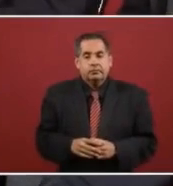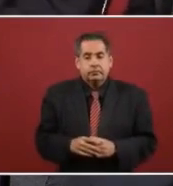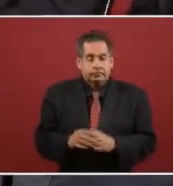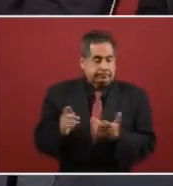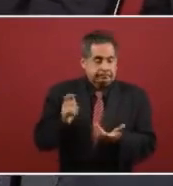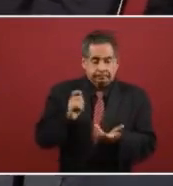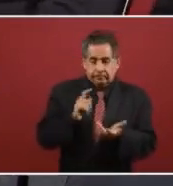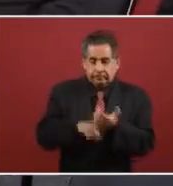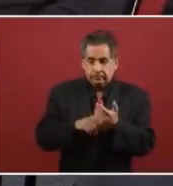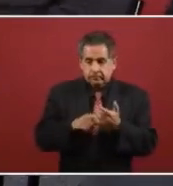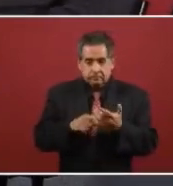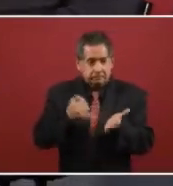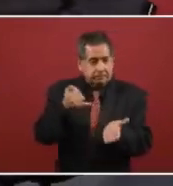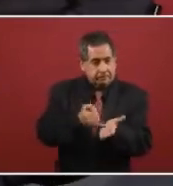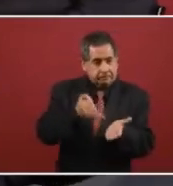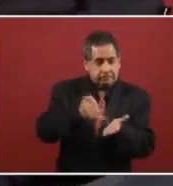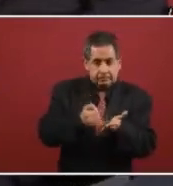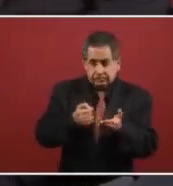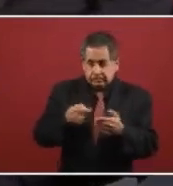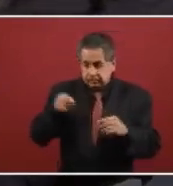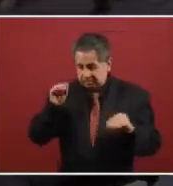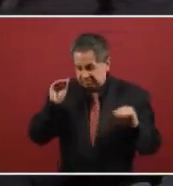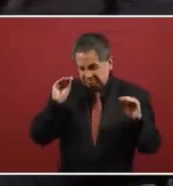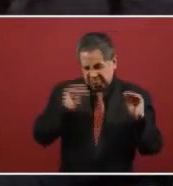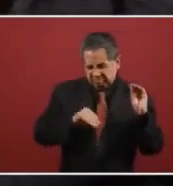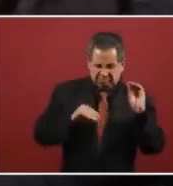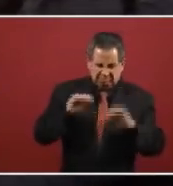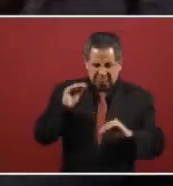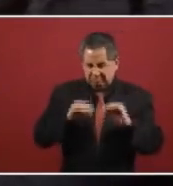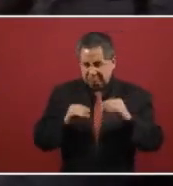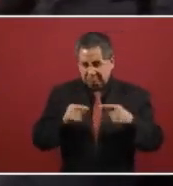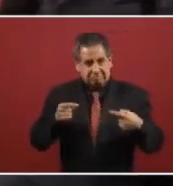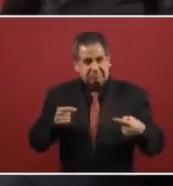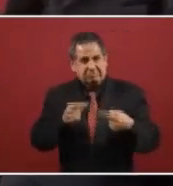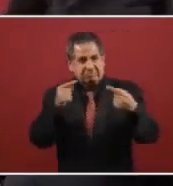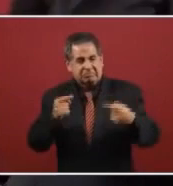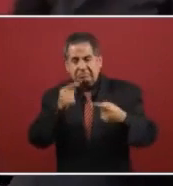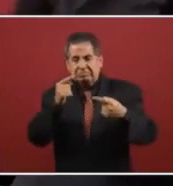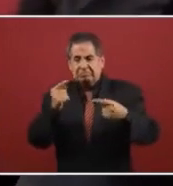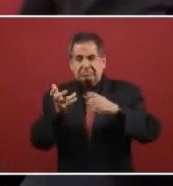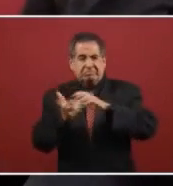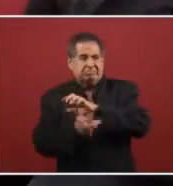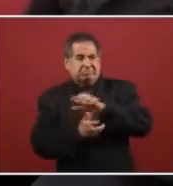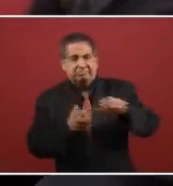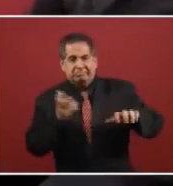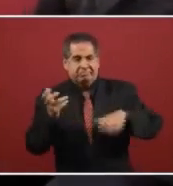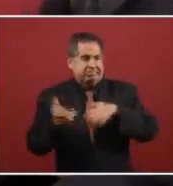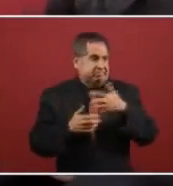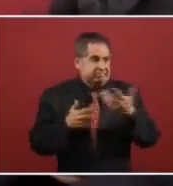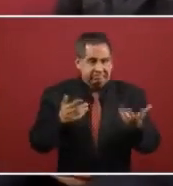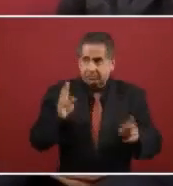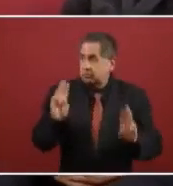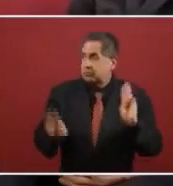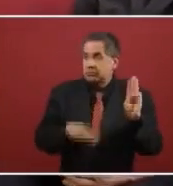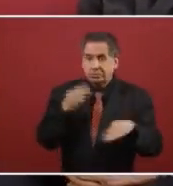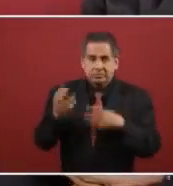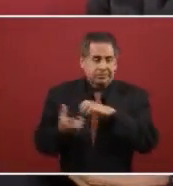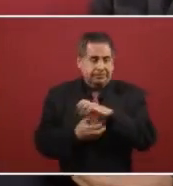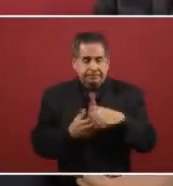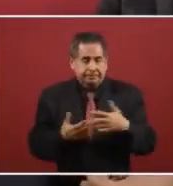aranceles se están if we had generando tariffs generated, estos desequilibrios en el these mercado inequilibriums financiero in mundial,